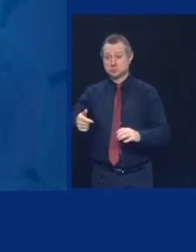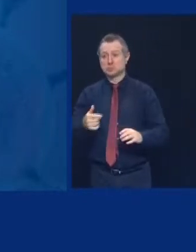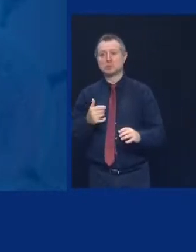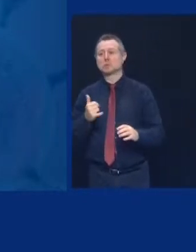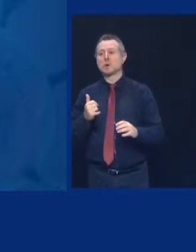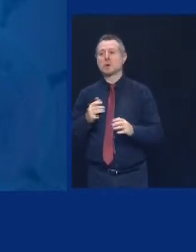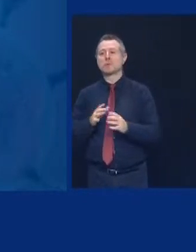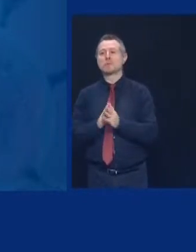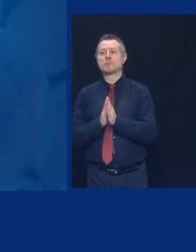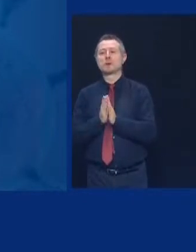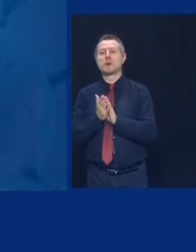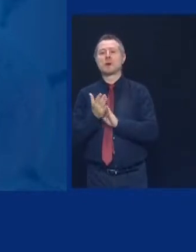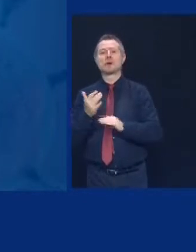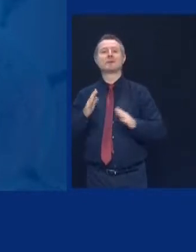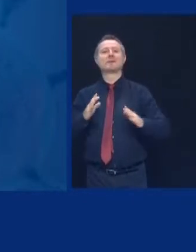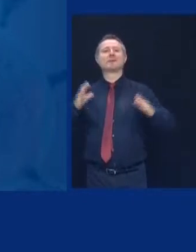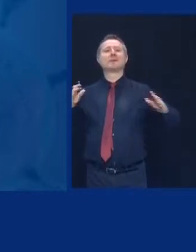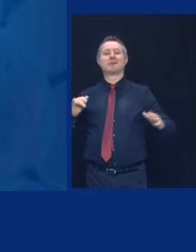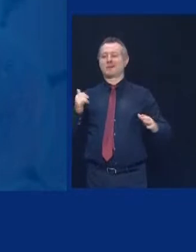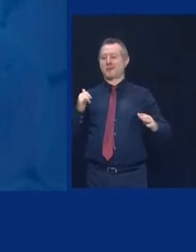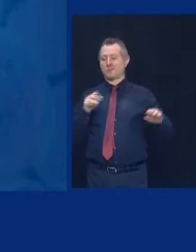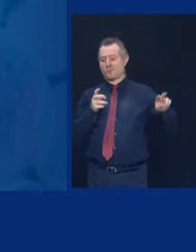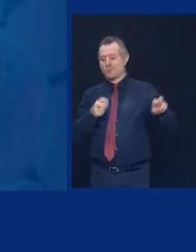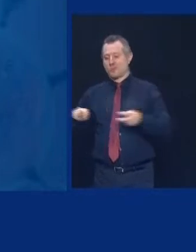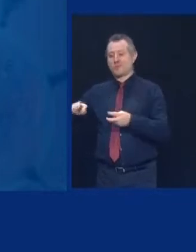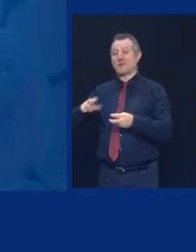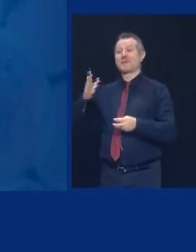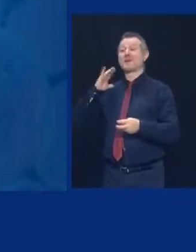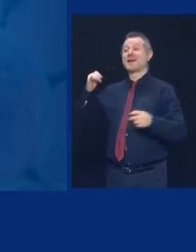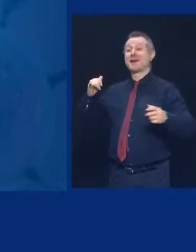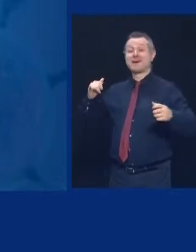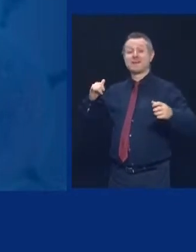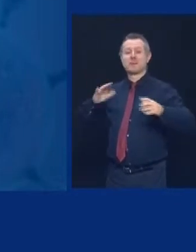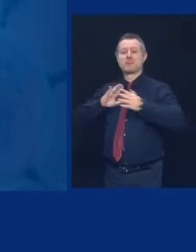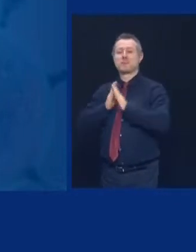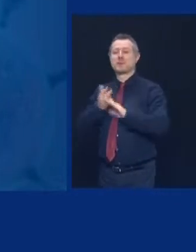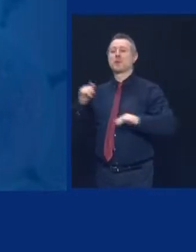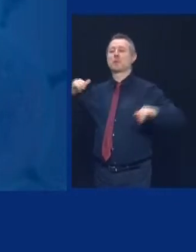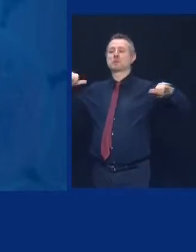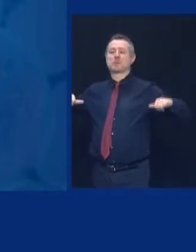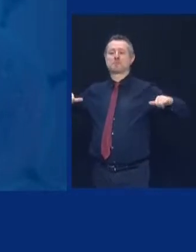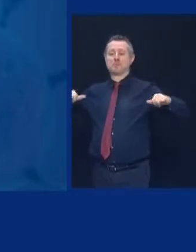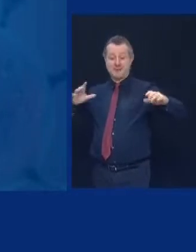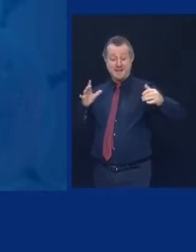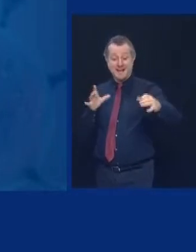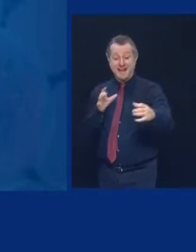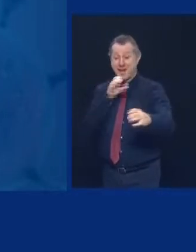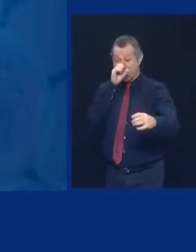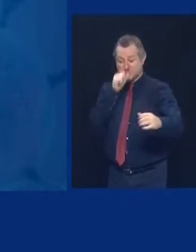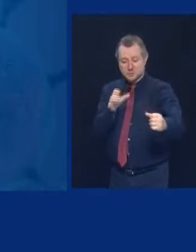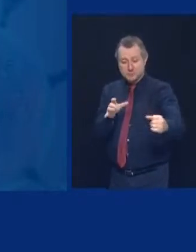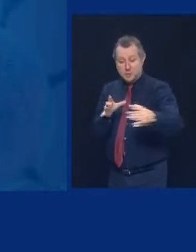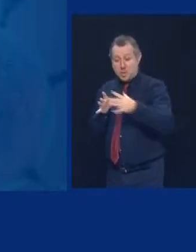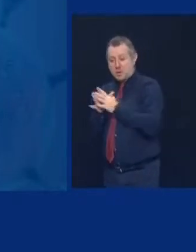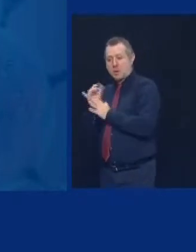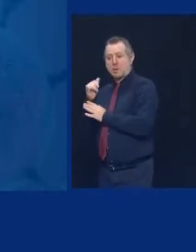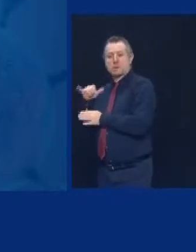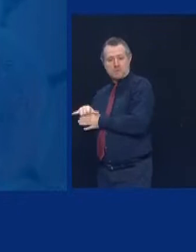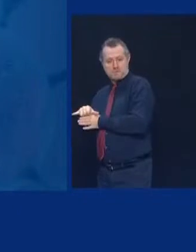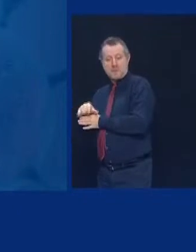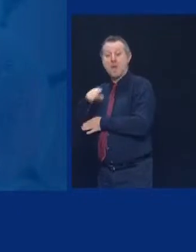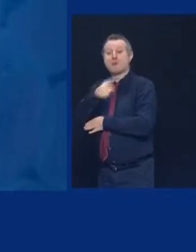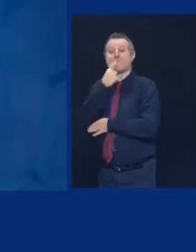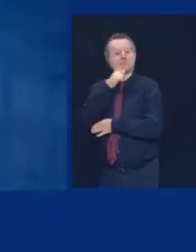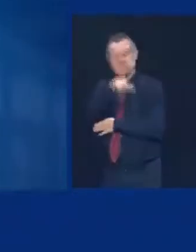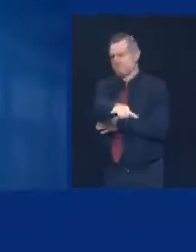yellow zone, and the yellow zone remains yellow. Okay, so in Brooklyn, the orange zone will go to a yellow zone. There are less restrictions in a